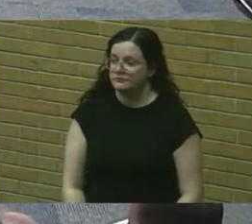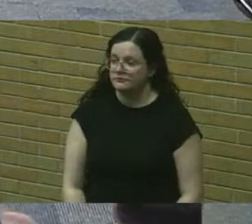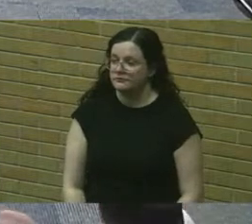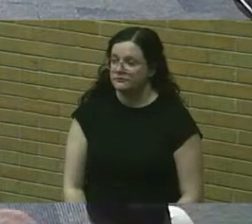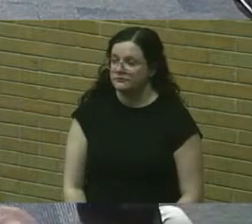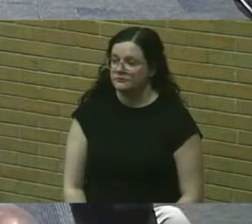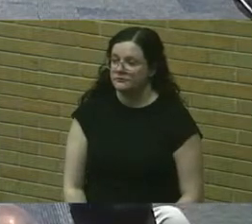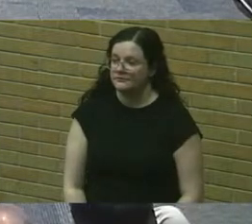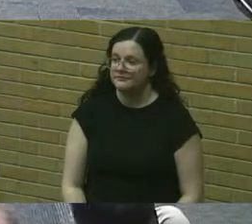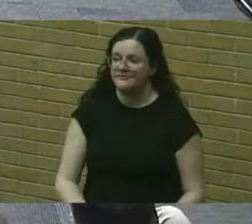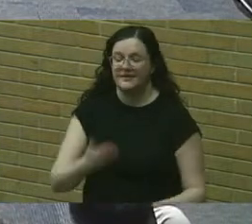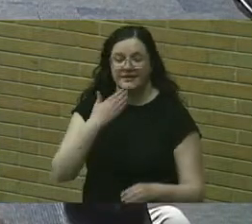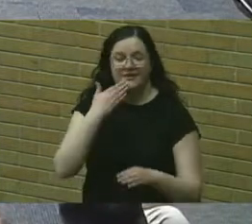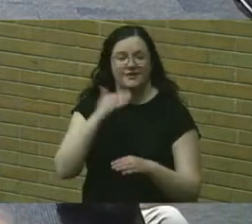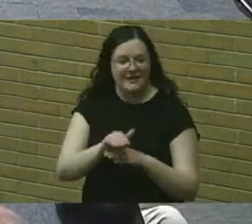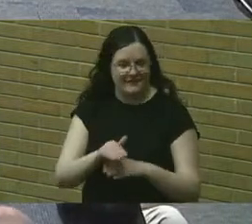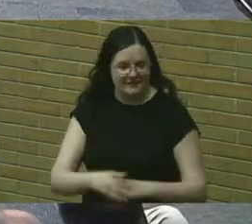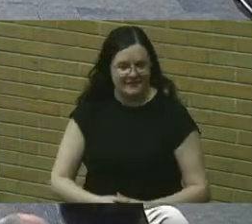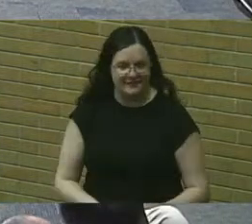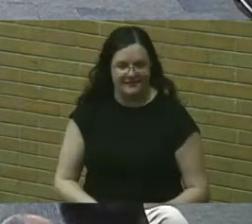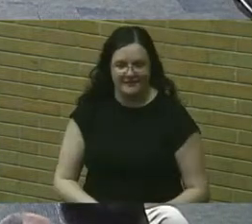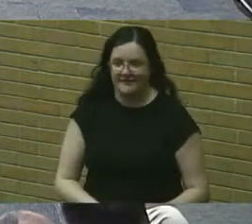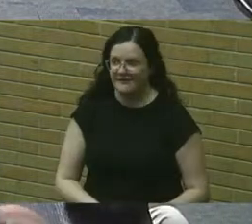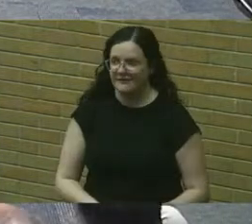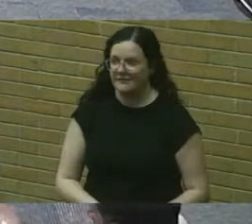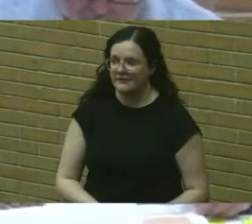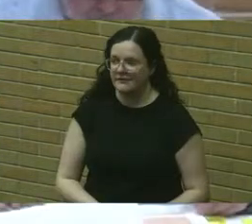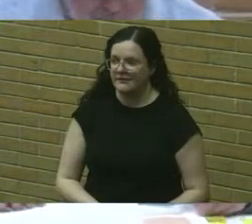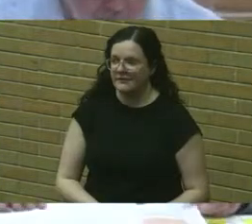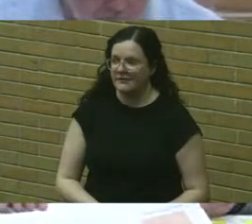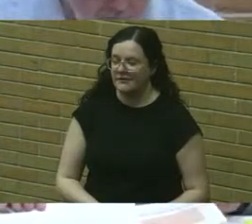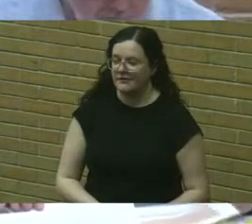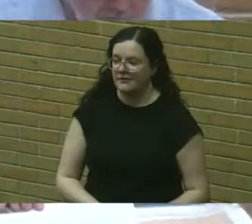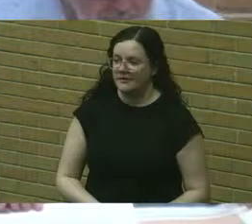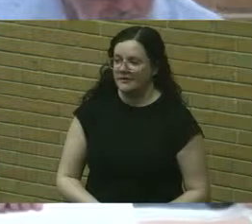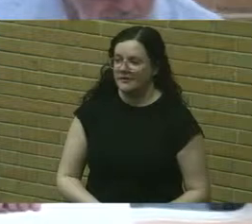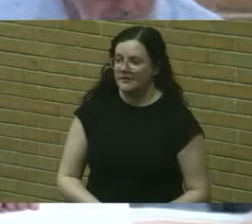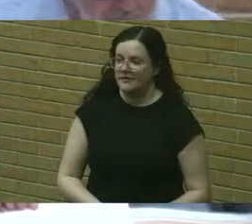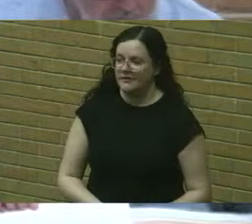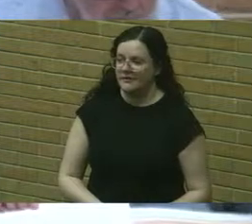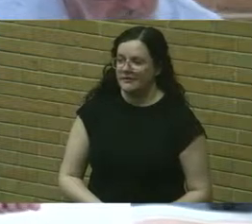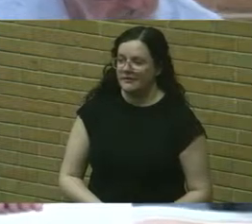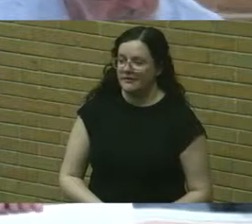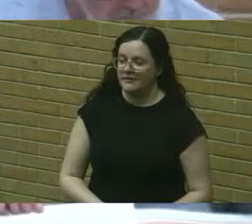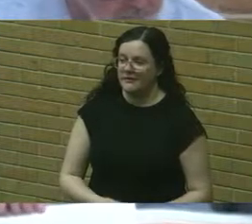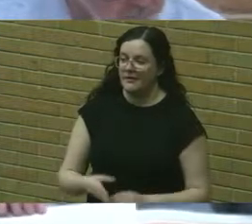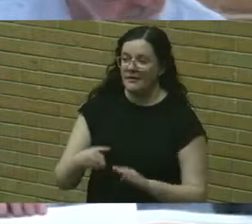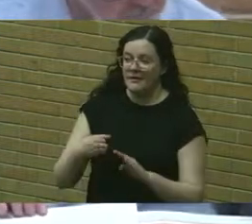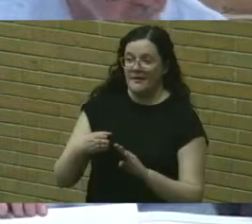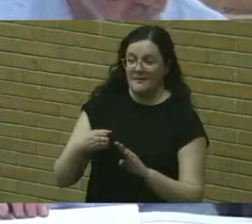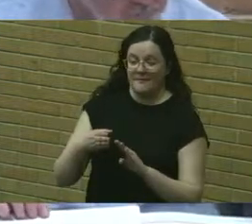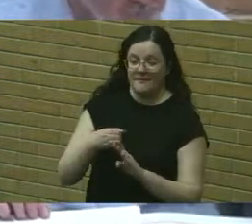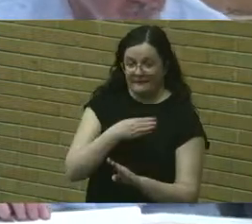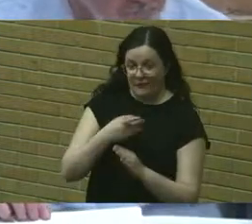Good evening. May I also take a privilege before you start measuring my time here?